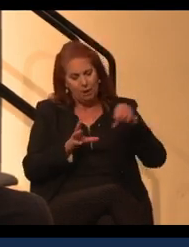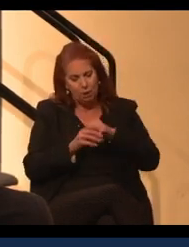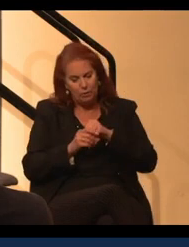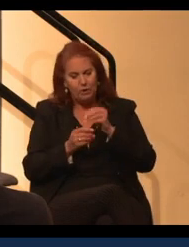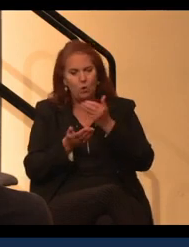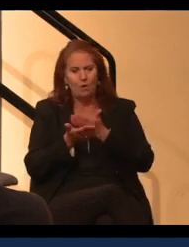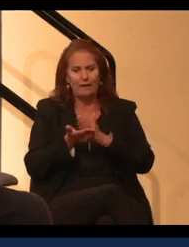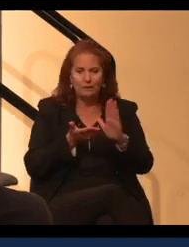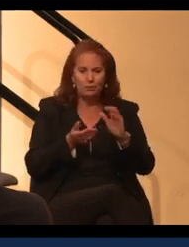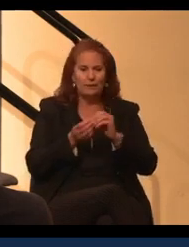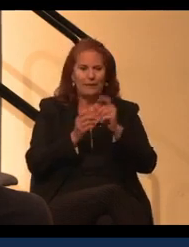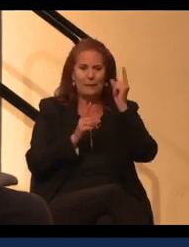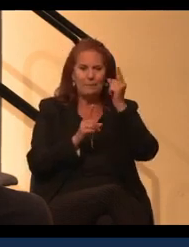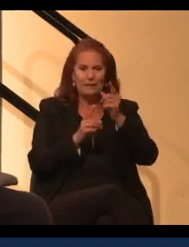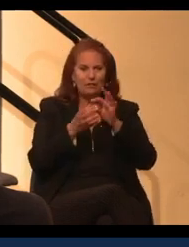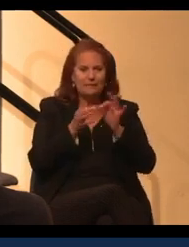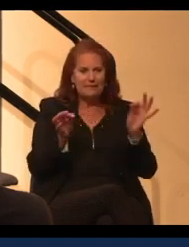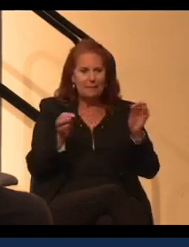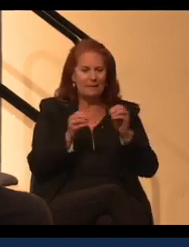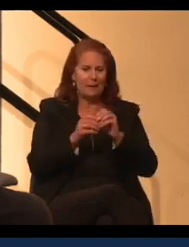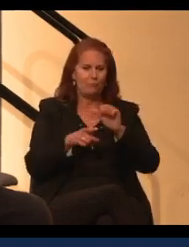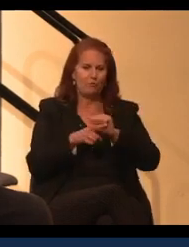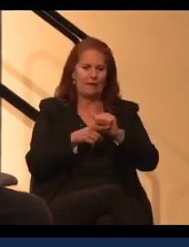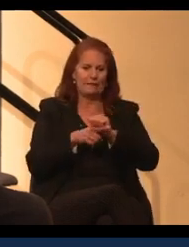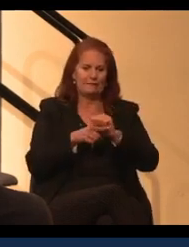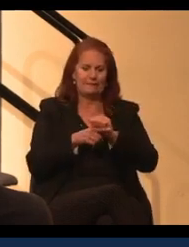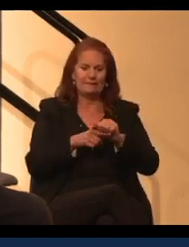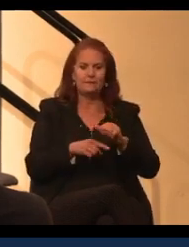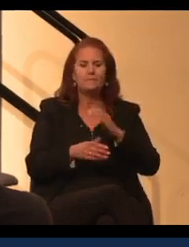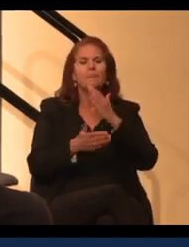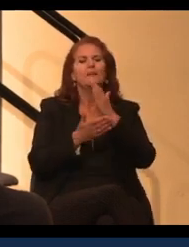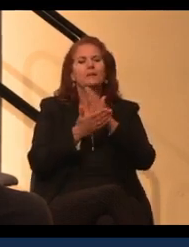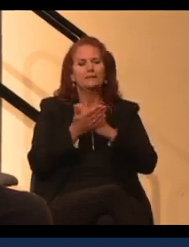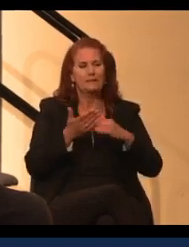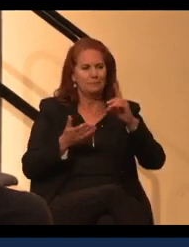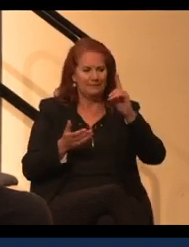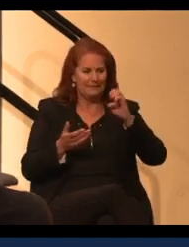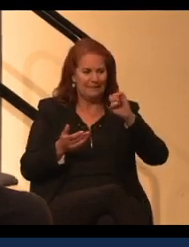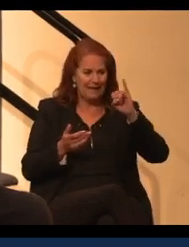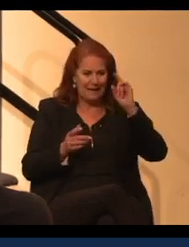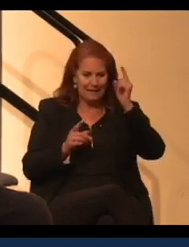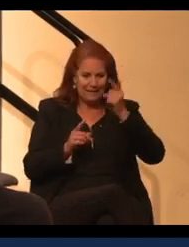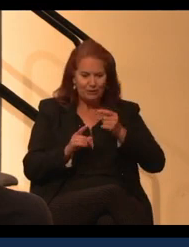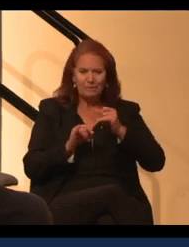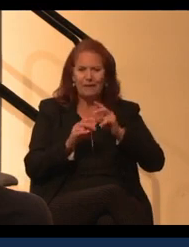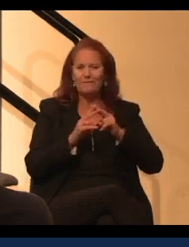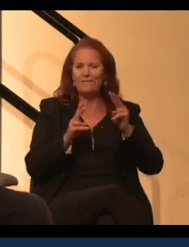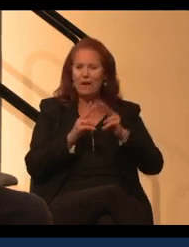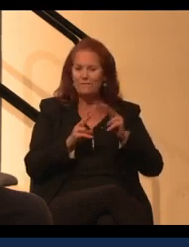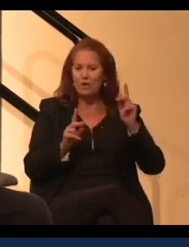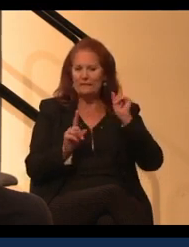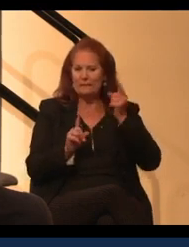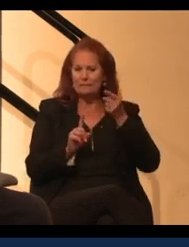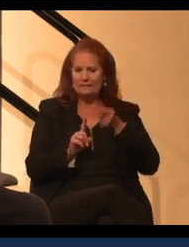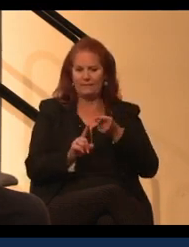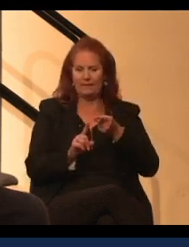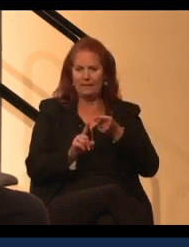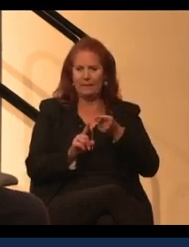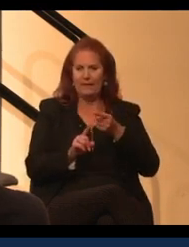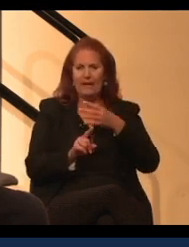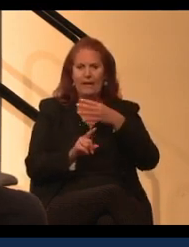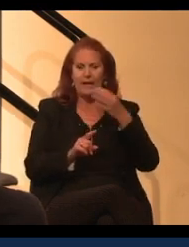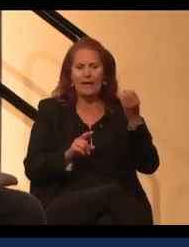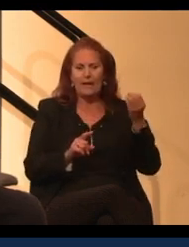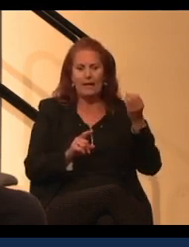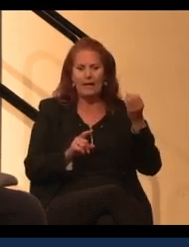excluded in mission statements and practices? There are some DEI initiatives that are very specific